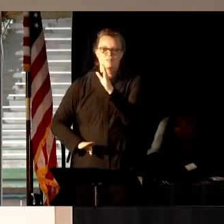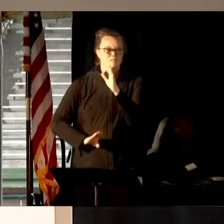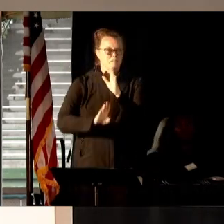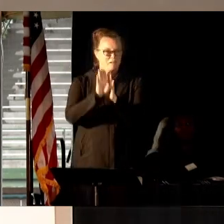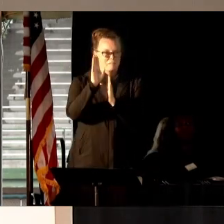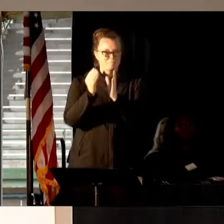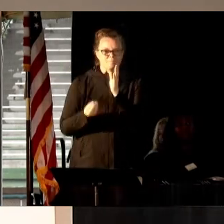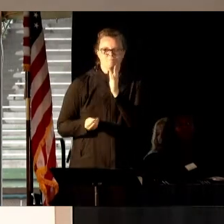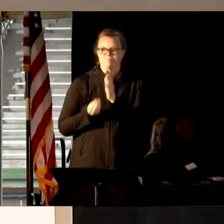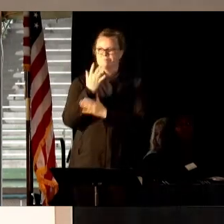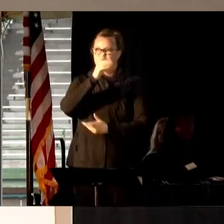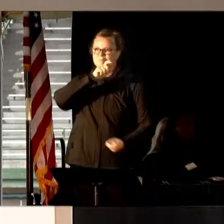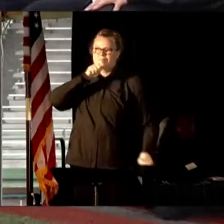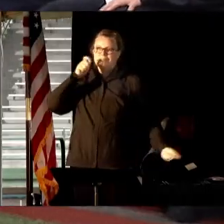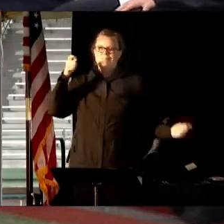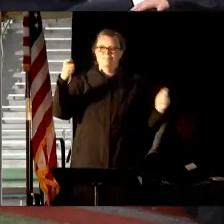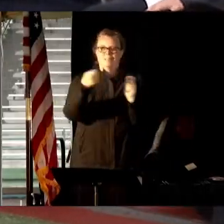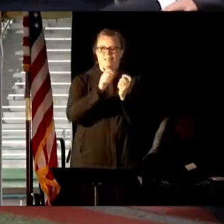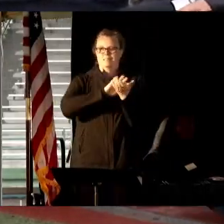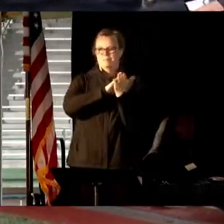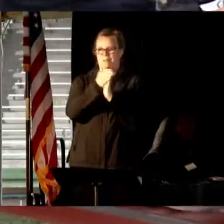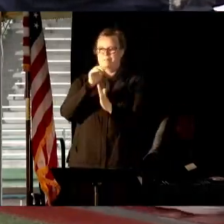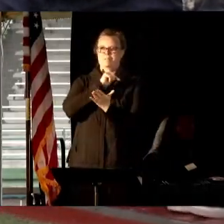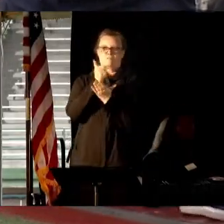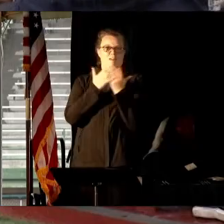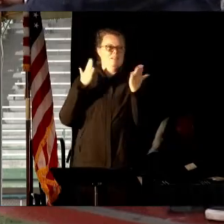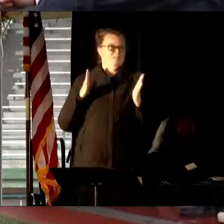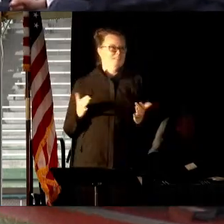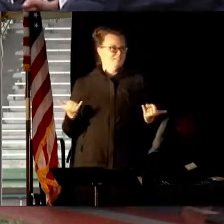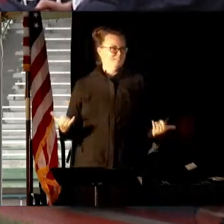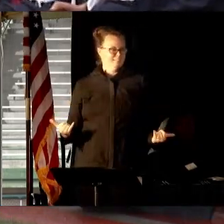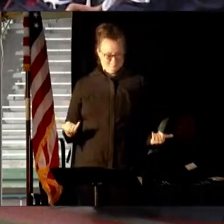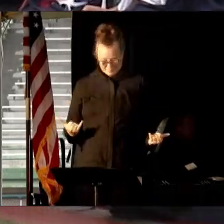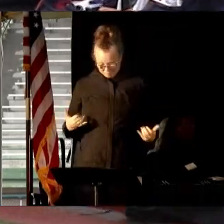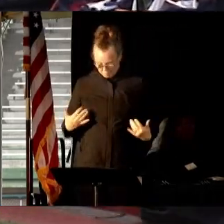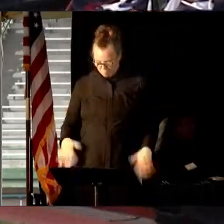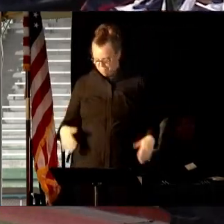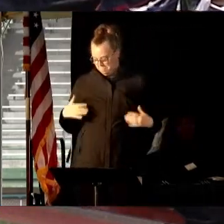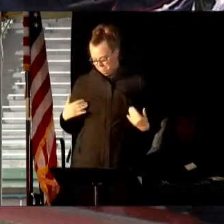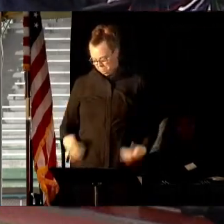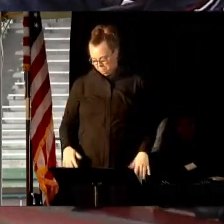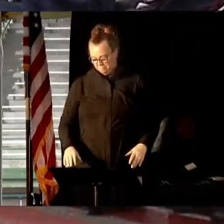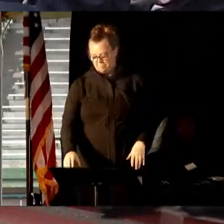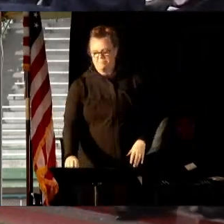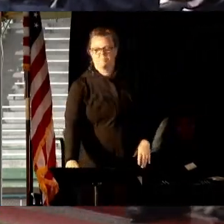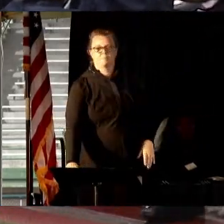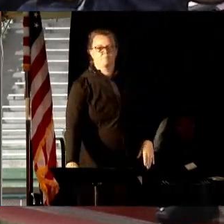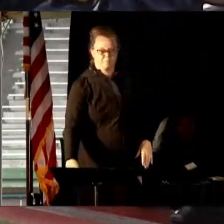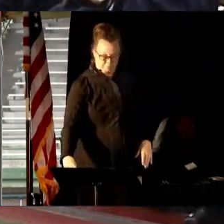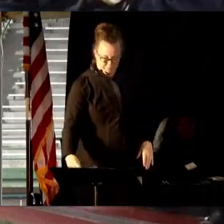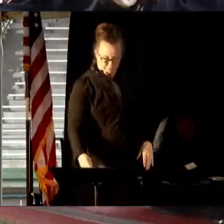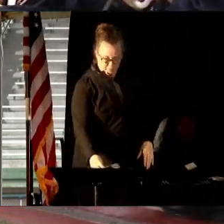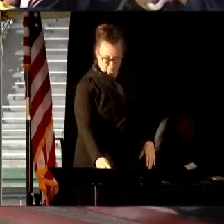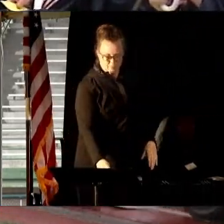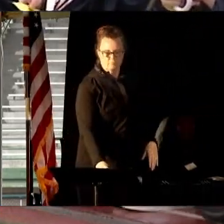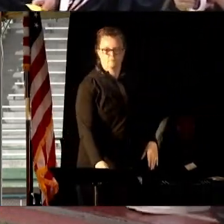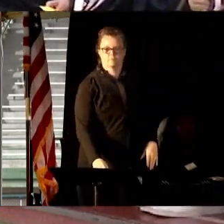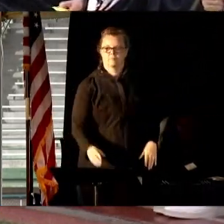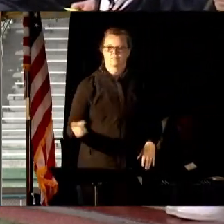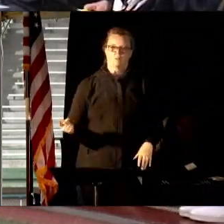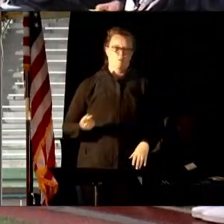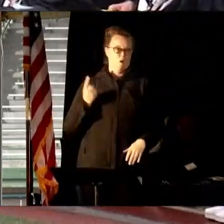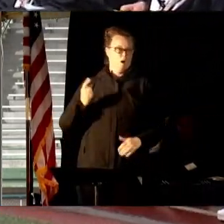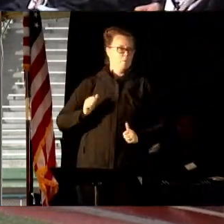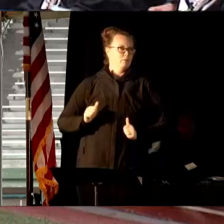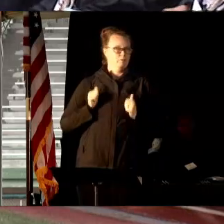the graduates we see today. Wow. I have always lived in the same world as everyone else, listening to